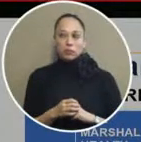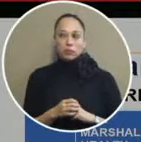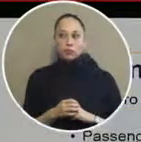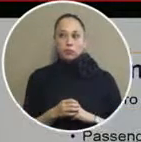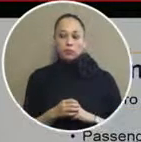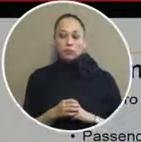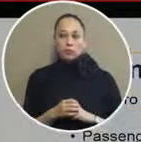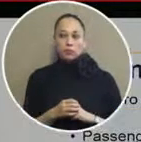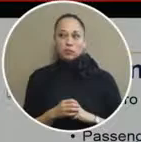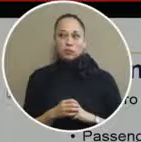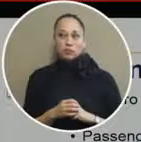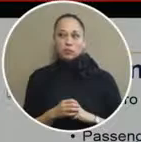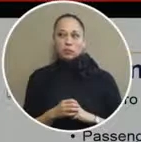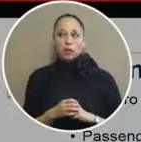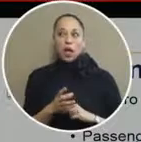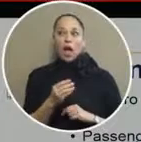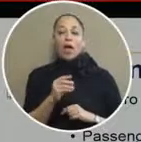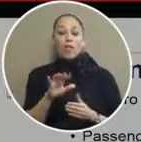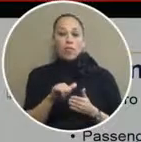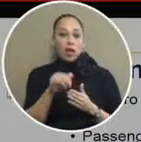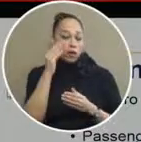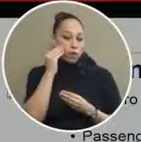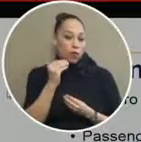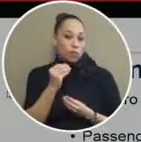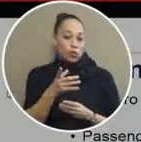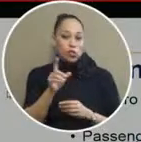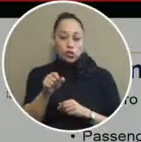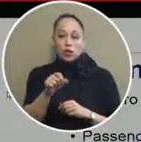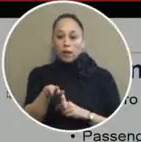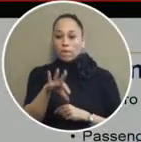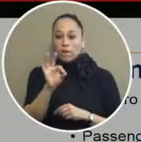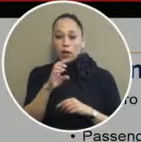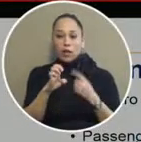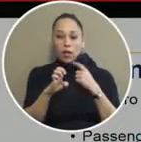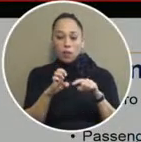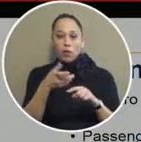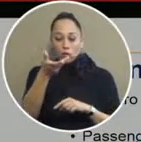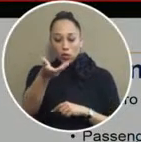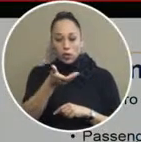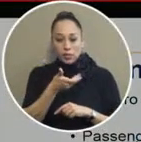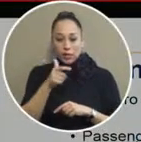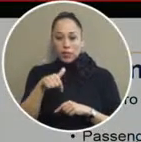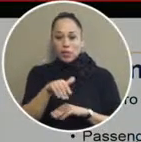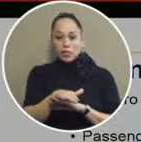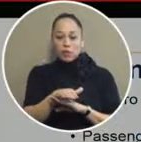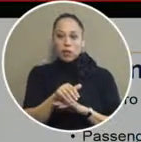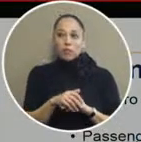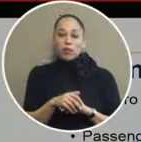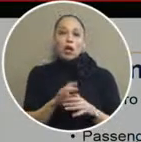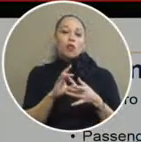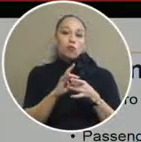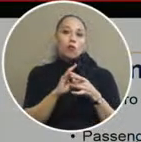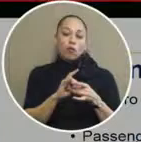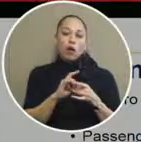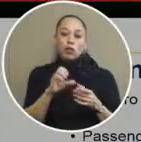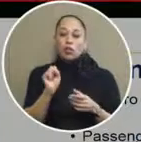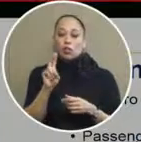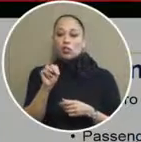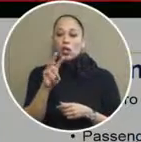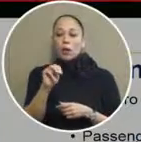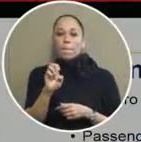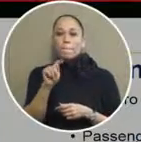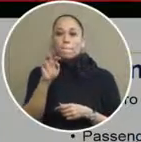Next slide. And that same information, of course, is on the email update that you receive each evening. In terms of some Metro